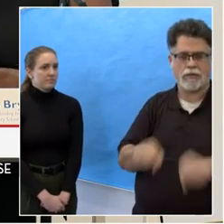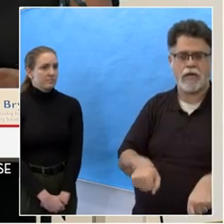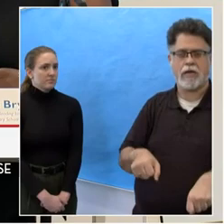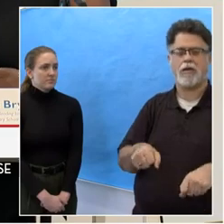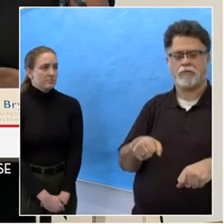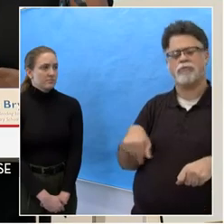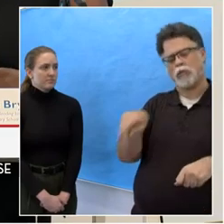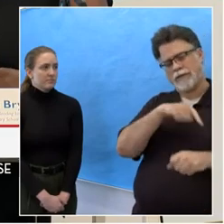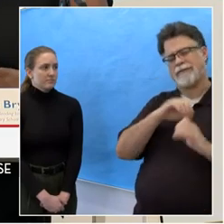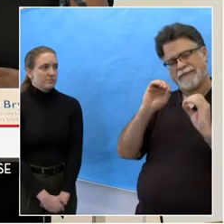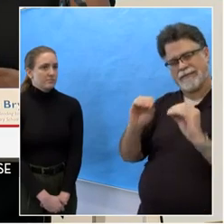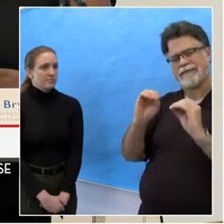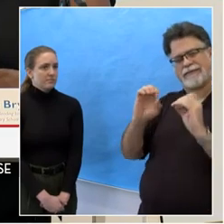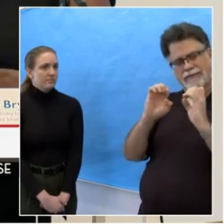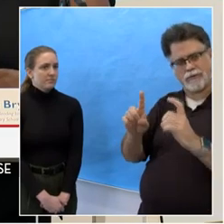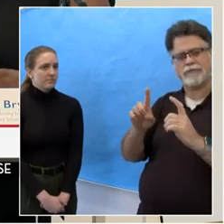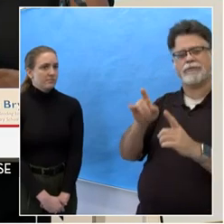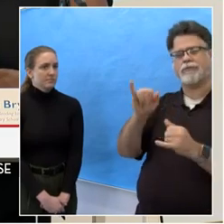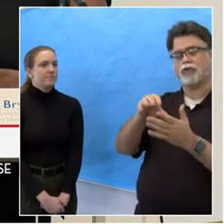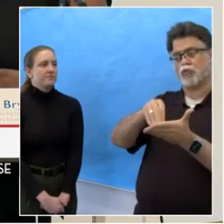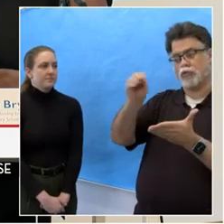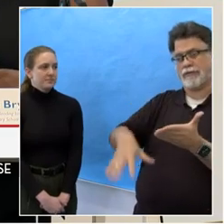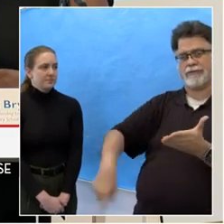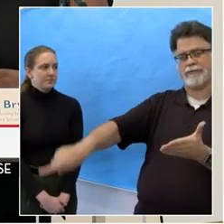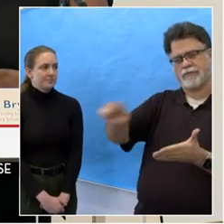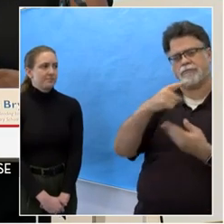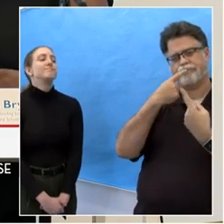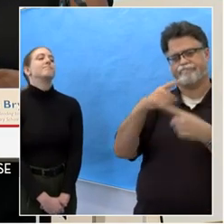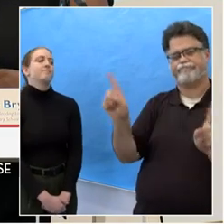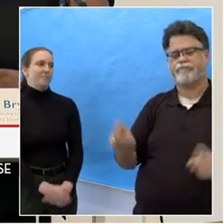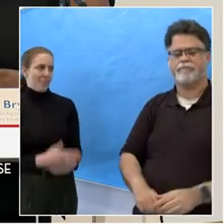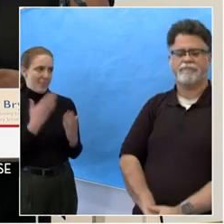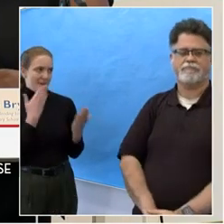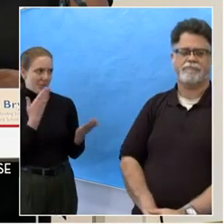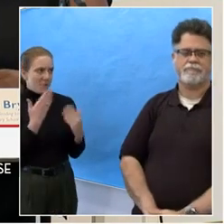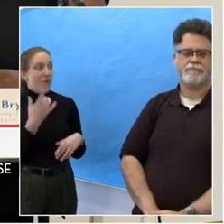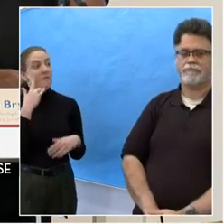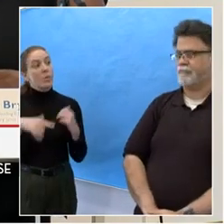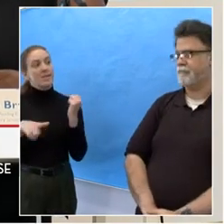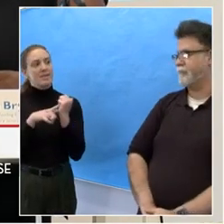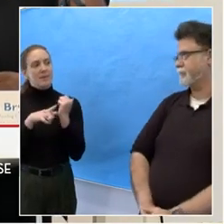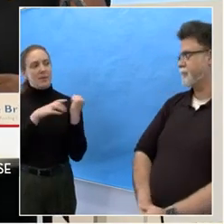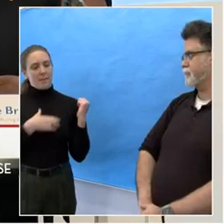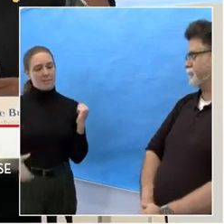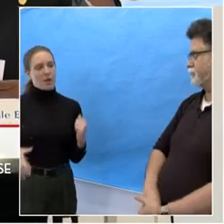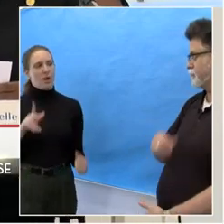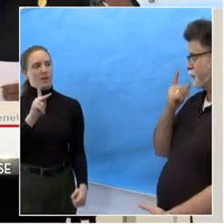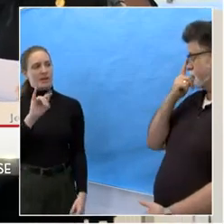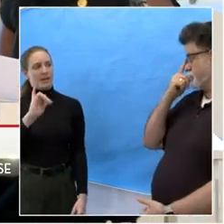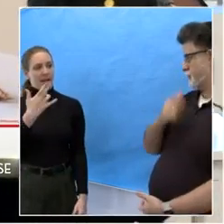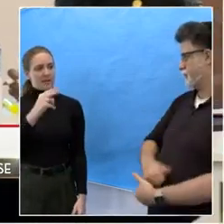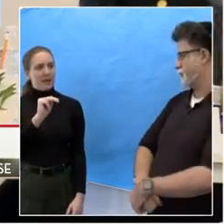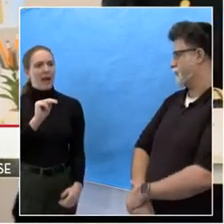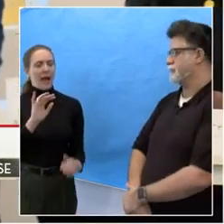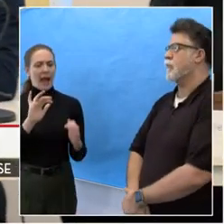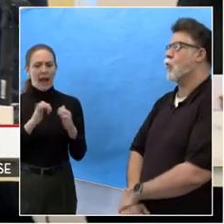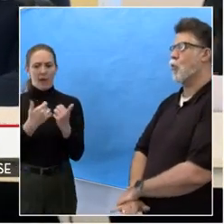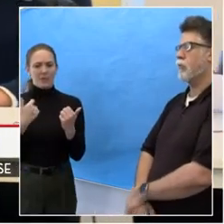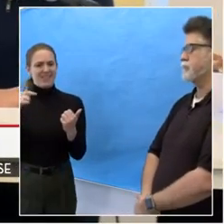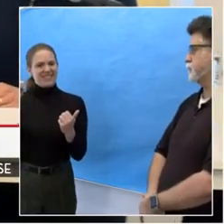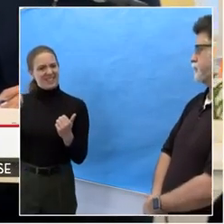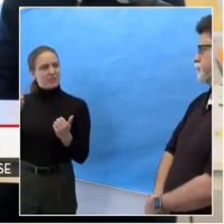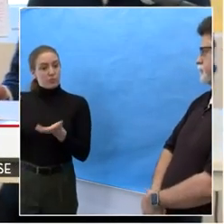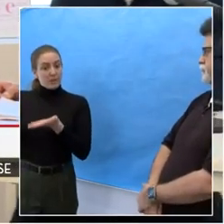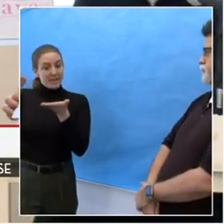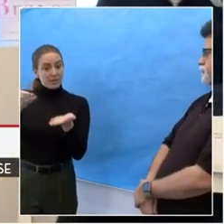Thank you for that. Deputy Mayor Kine, what will it take to make these recommendations a reality? How do